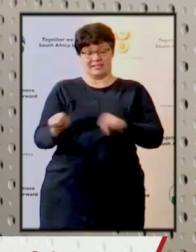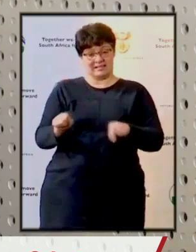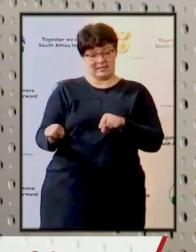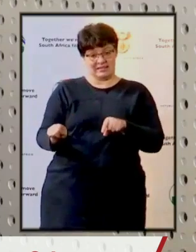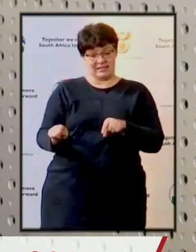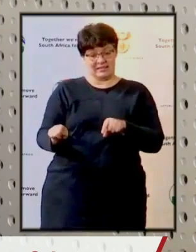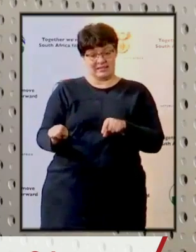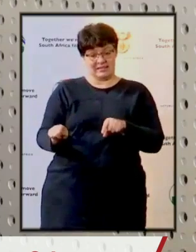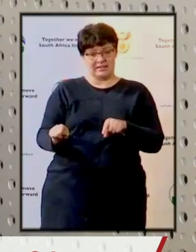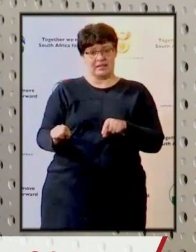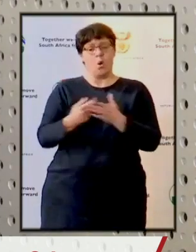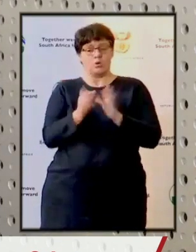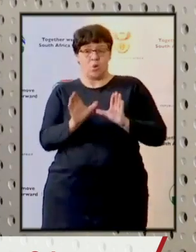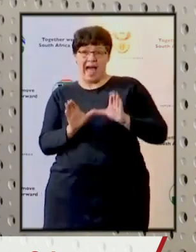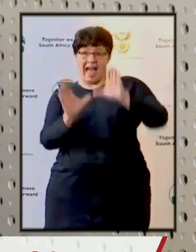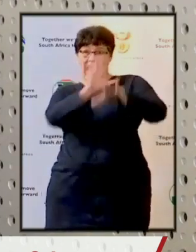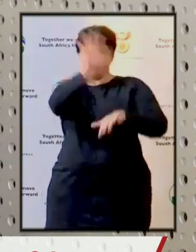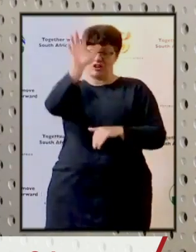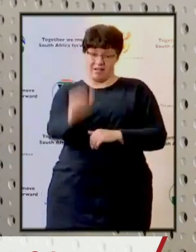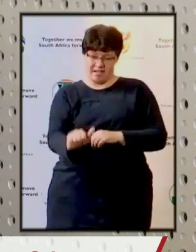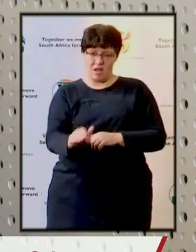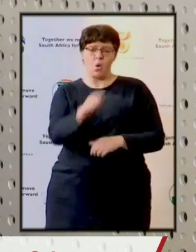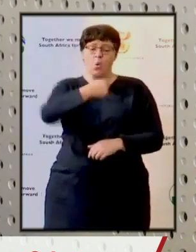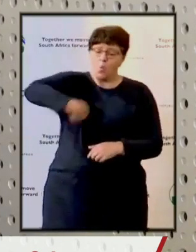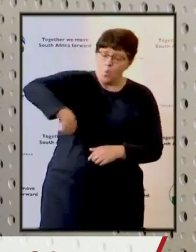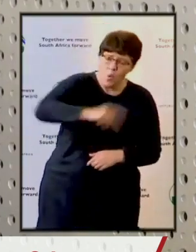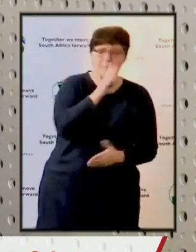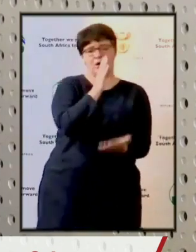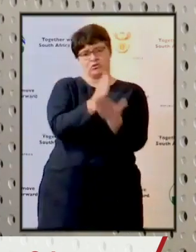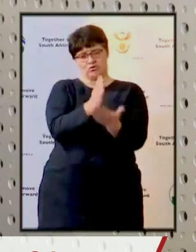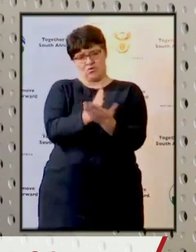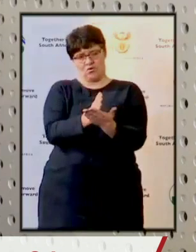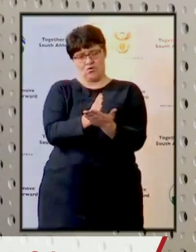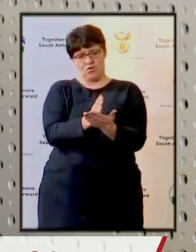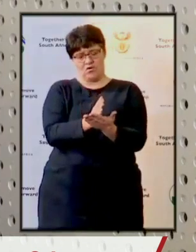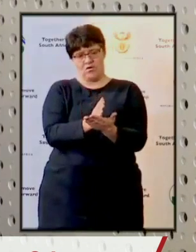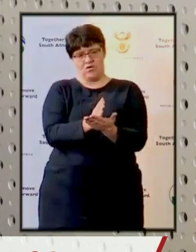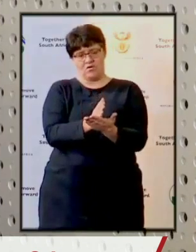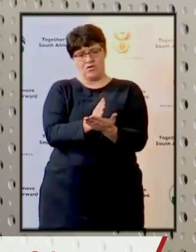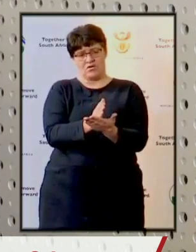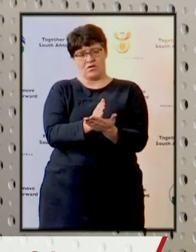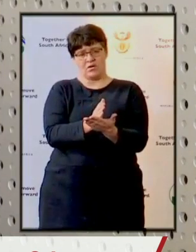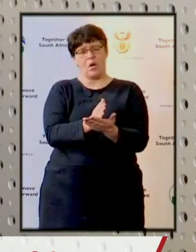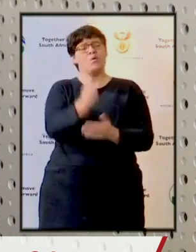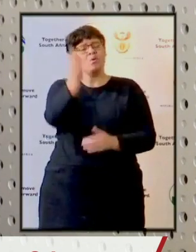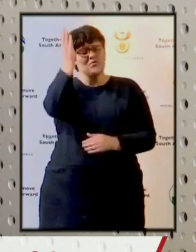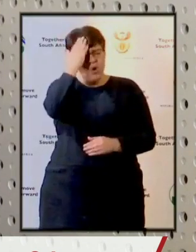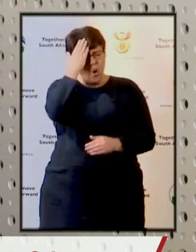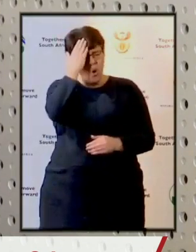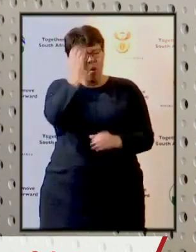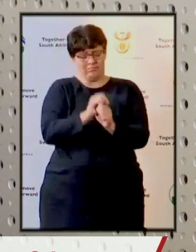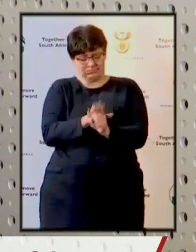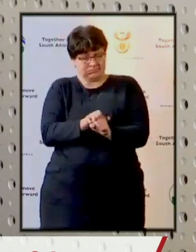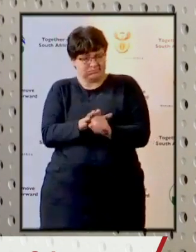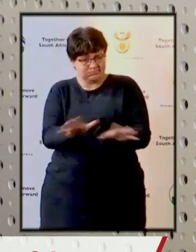continent that we must ensure that even under the most restriction as a result of the